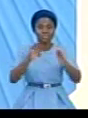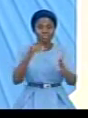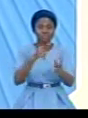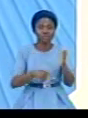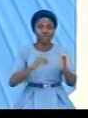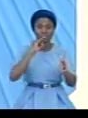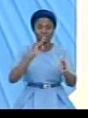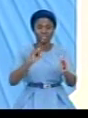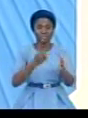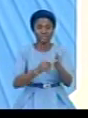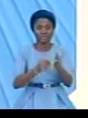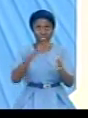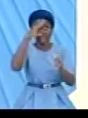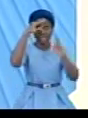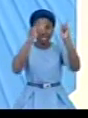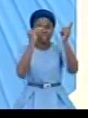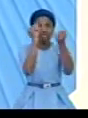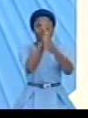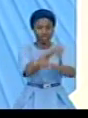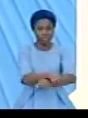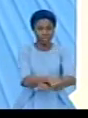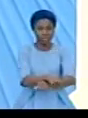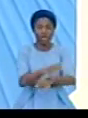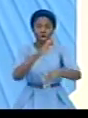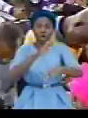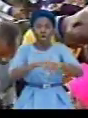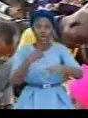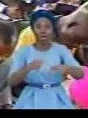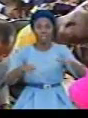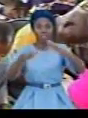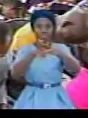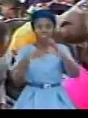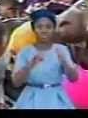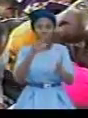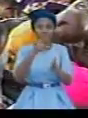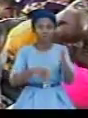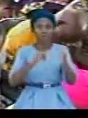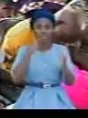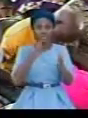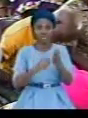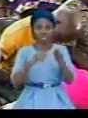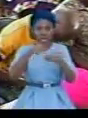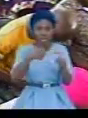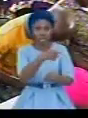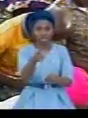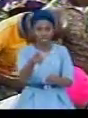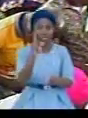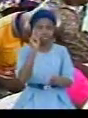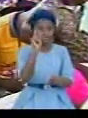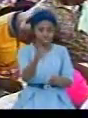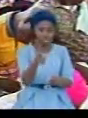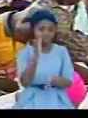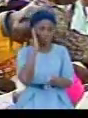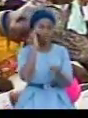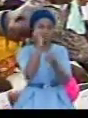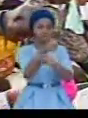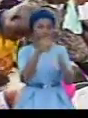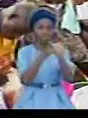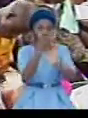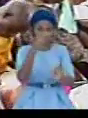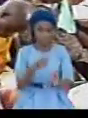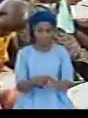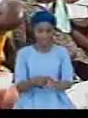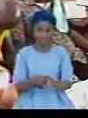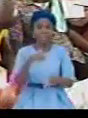the basis of what is written concerning you, you will overcome. Look at Luke chapter 4. Luke chapter